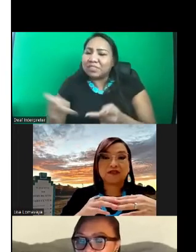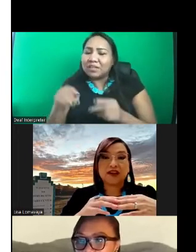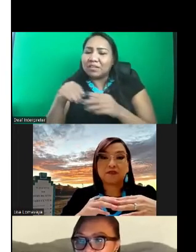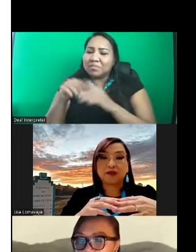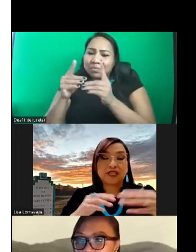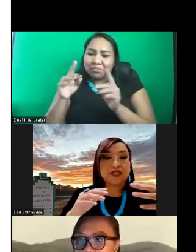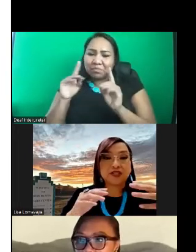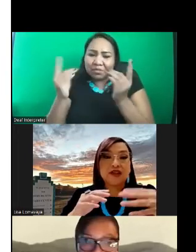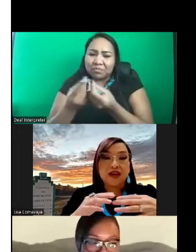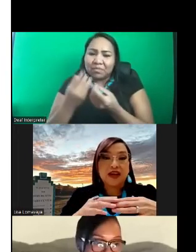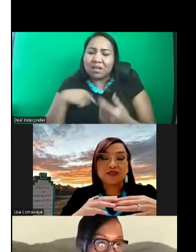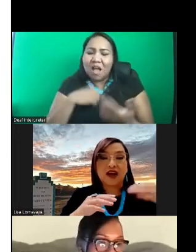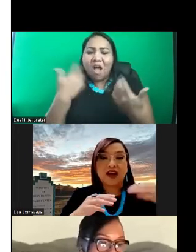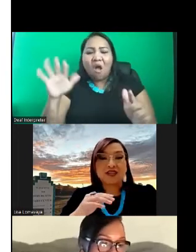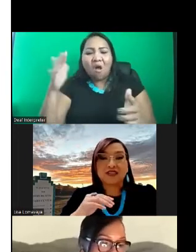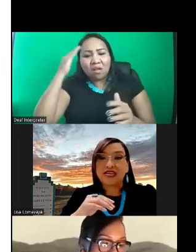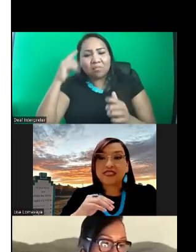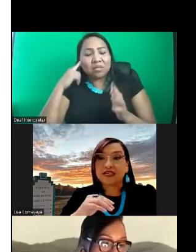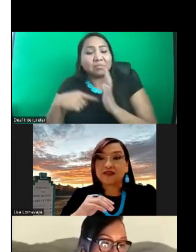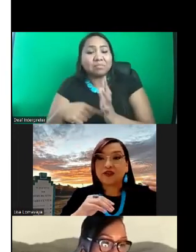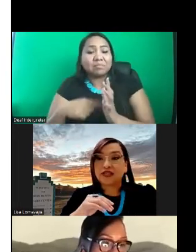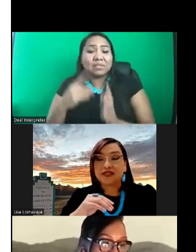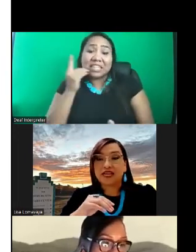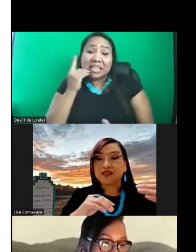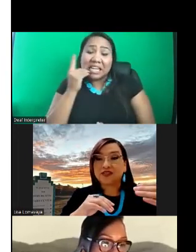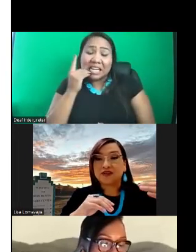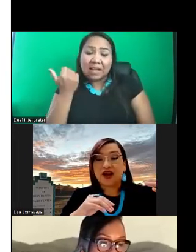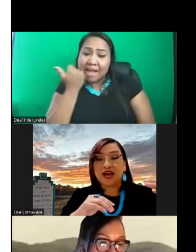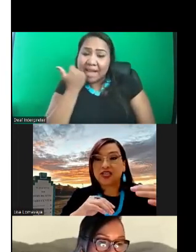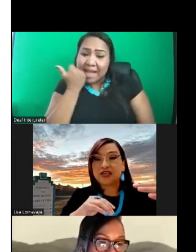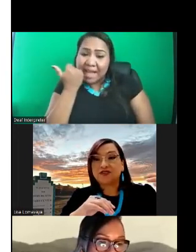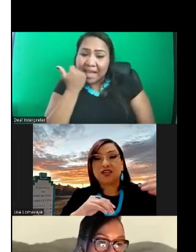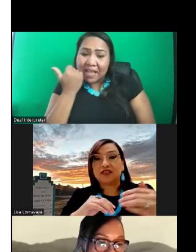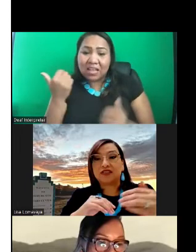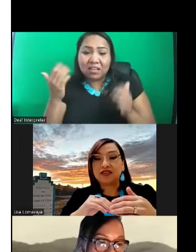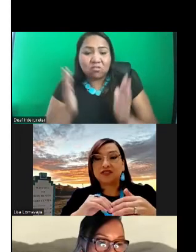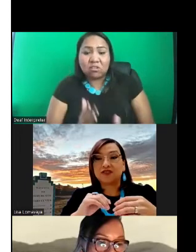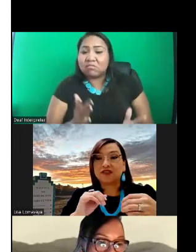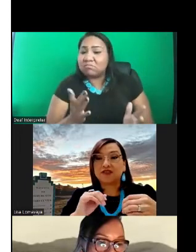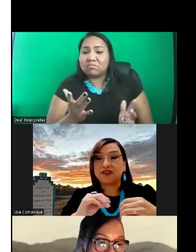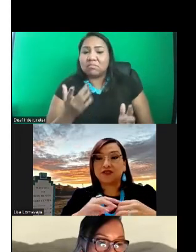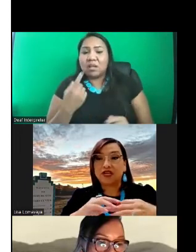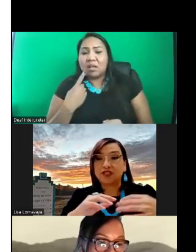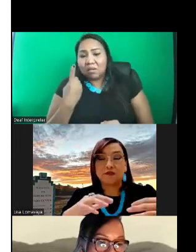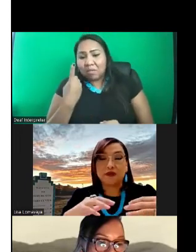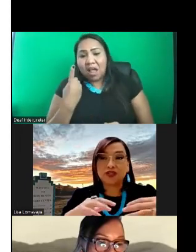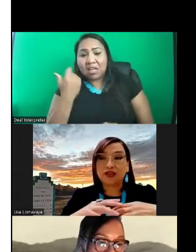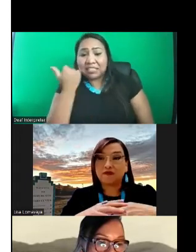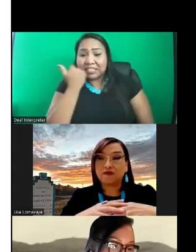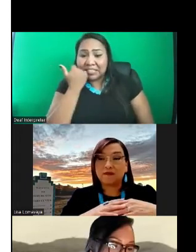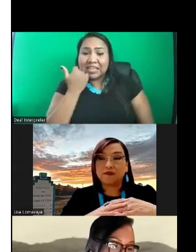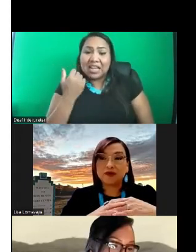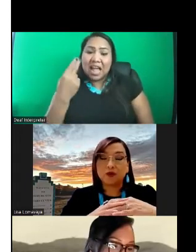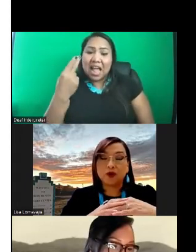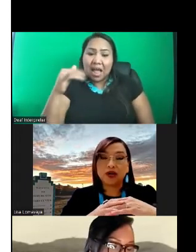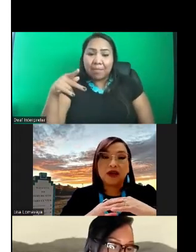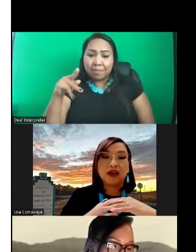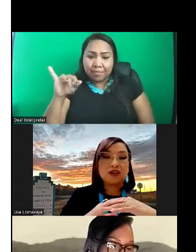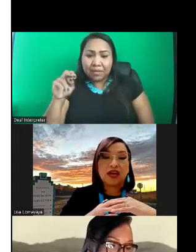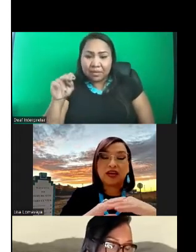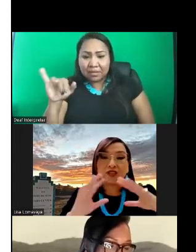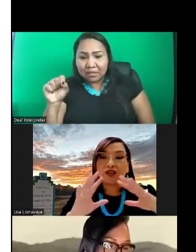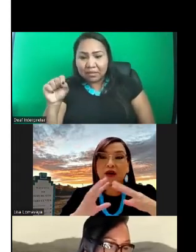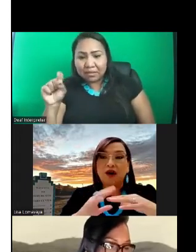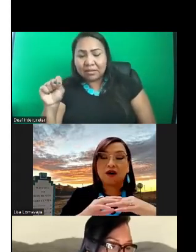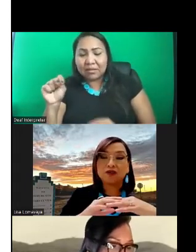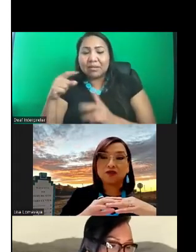like for example, dental, it's not just the dentist. You get the dental hygienist, you get the dental assistants, you get your administrative support.